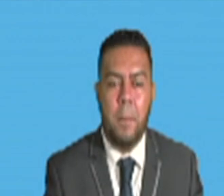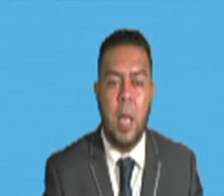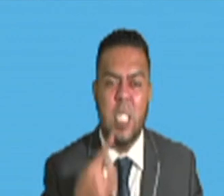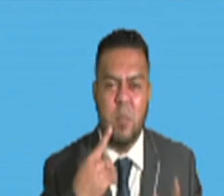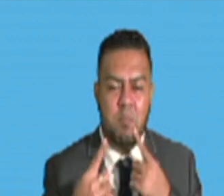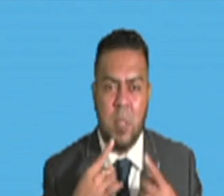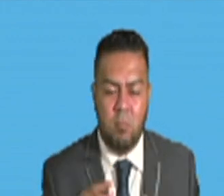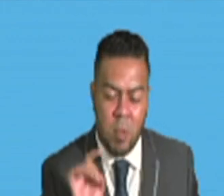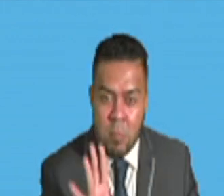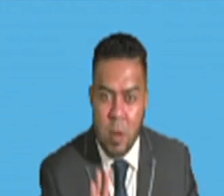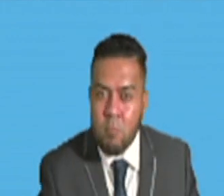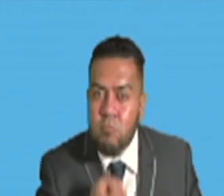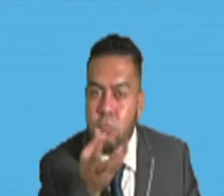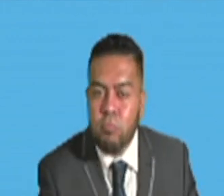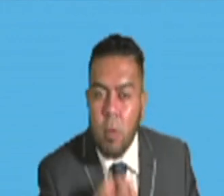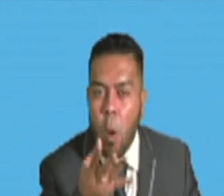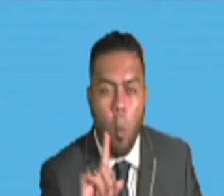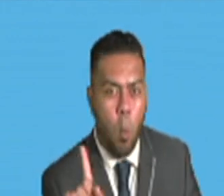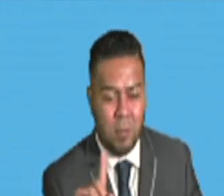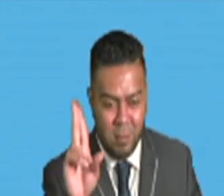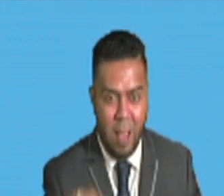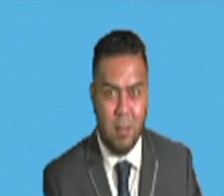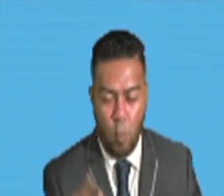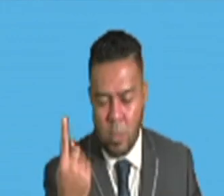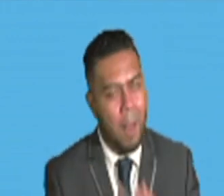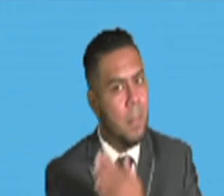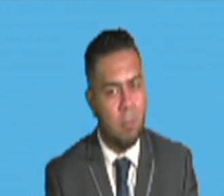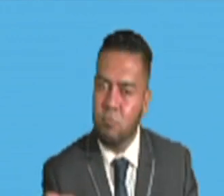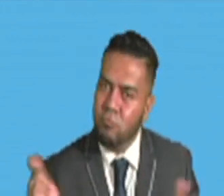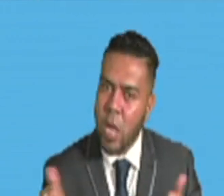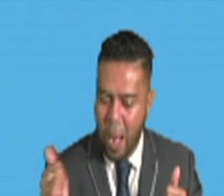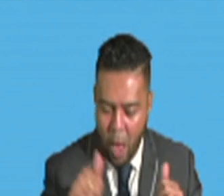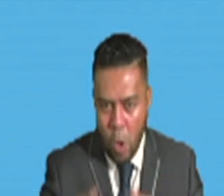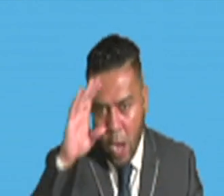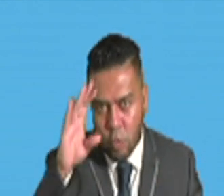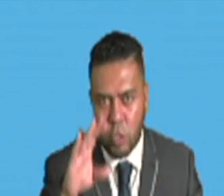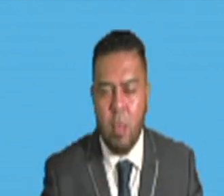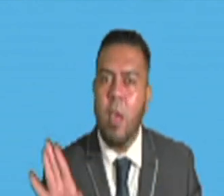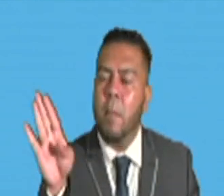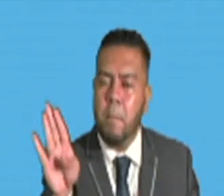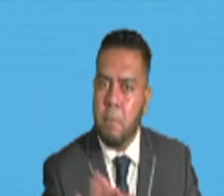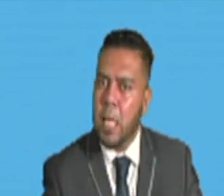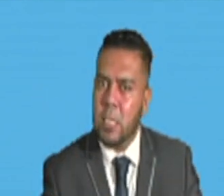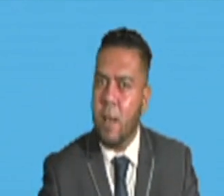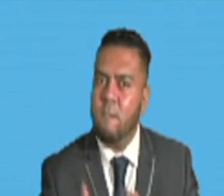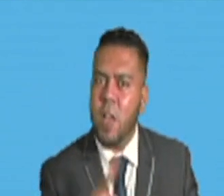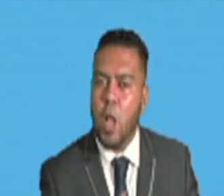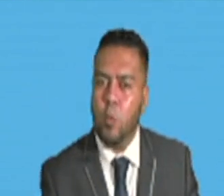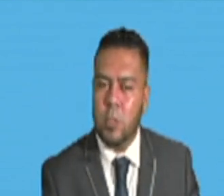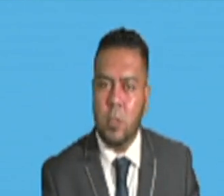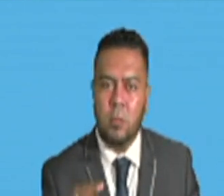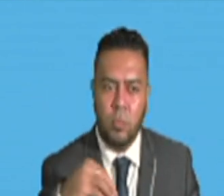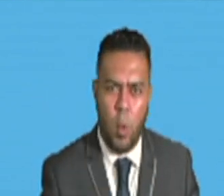momentous as what has been done happens in our country. There are certain basic values and principles